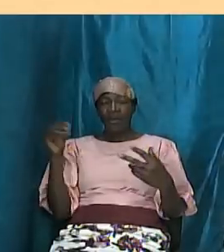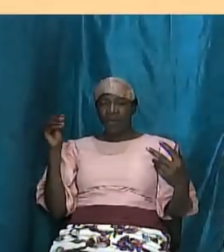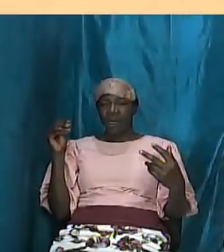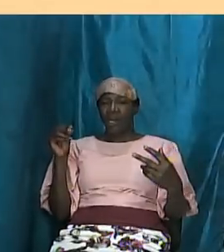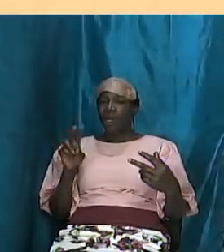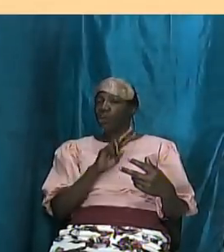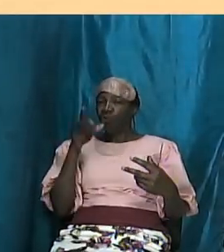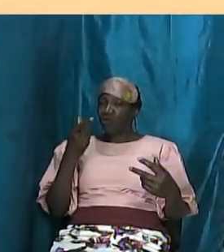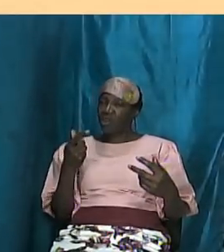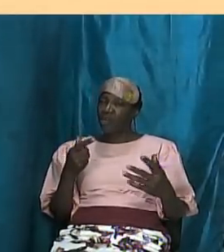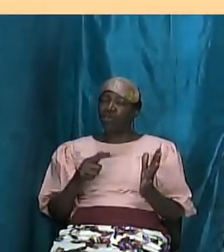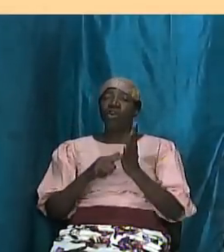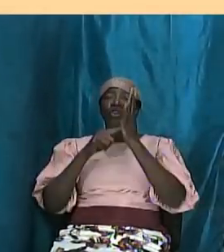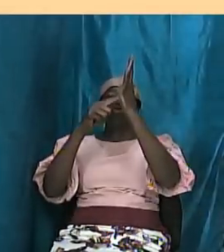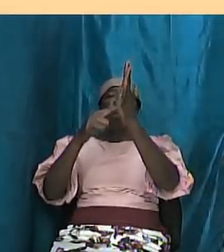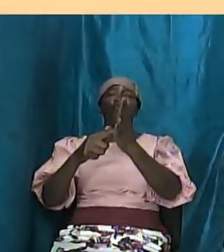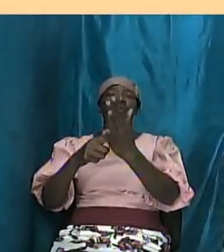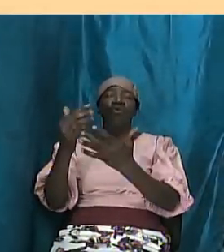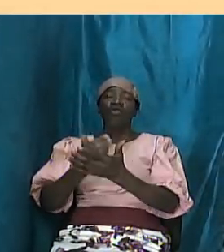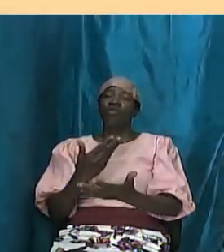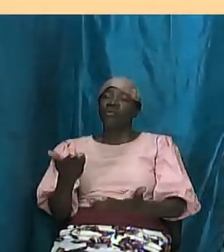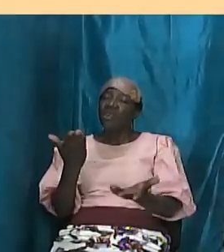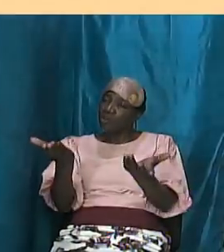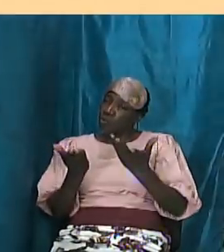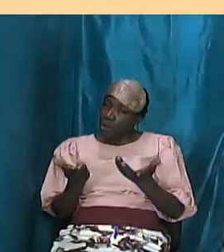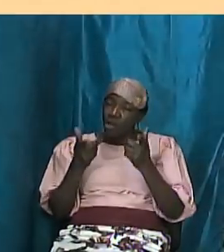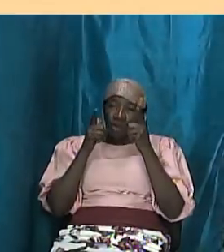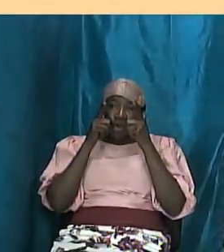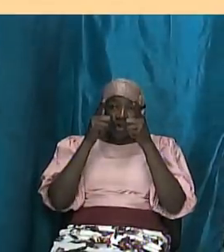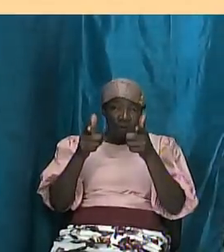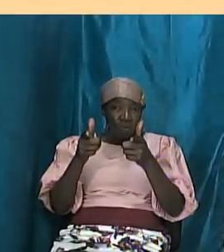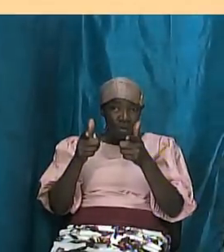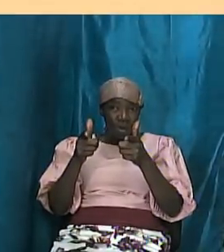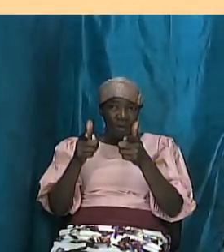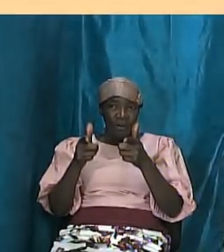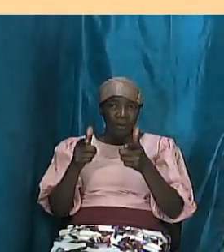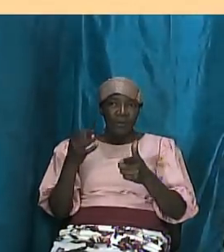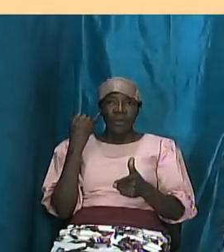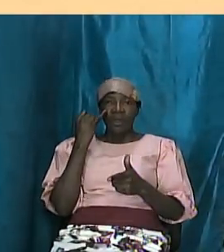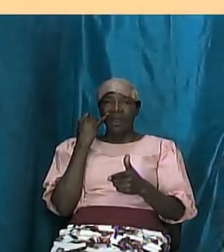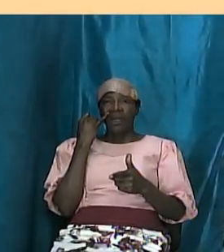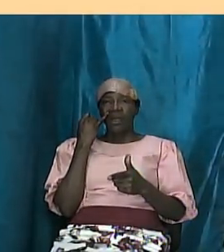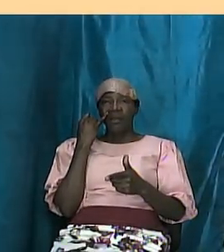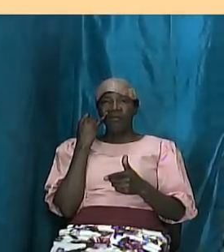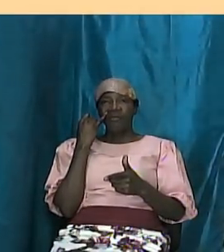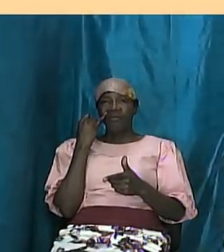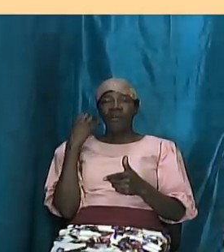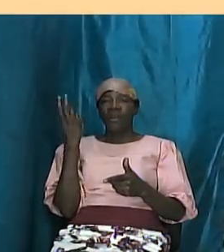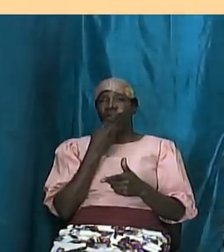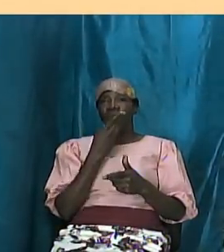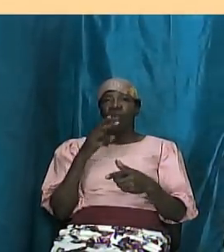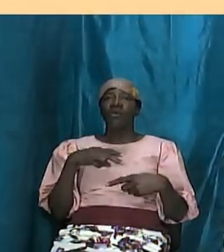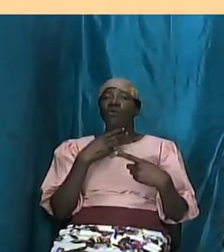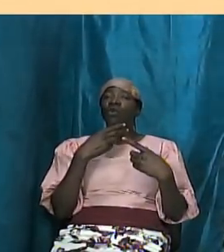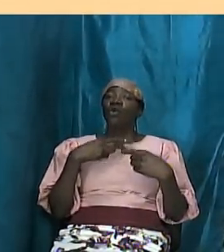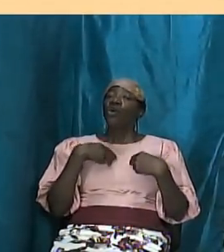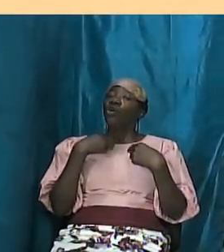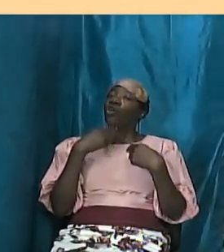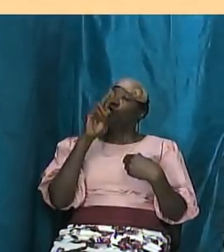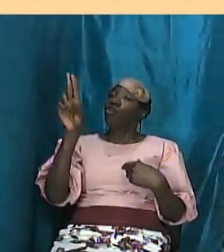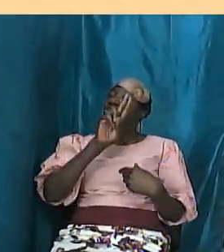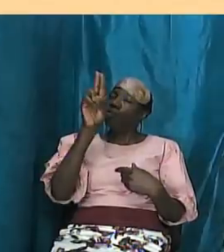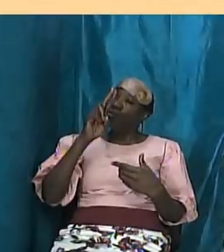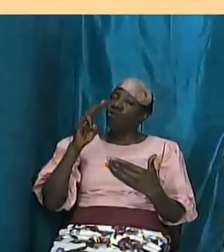springboard into some of the things that I want us to look at. If we are going to use the scriptures